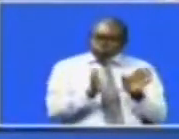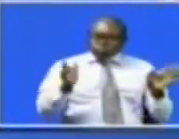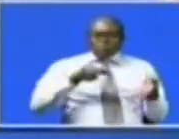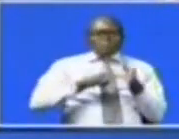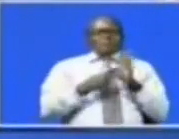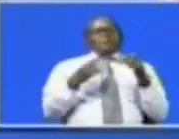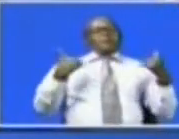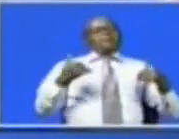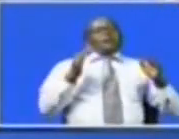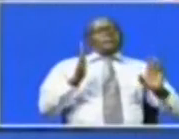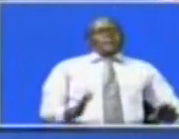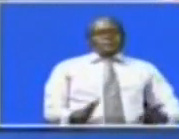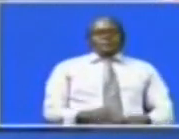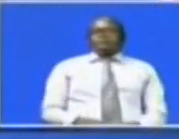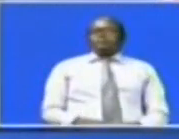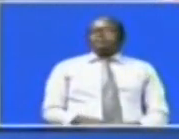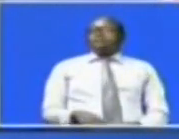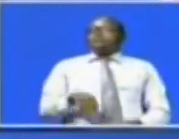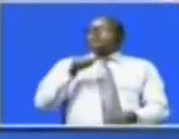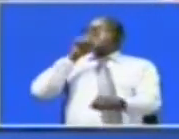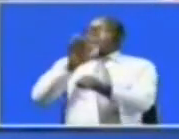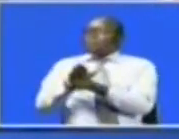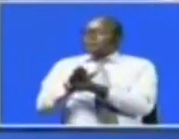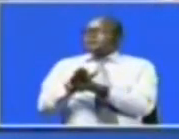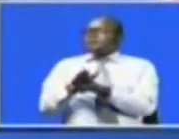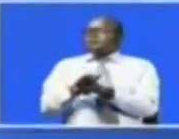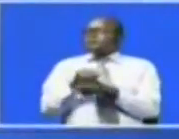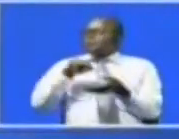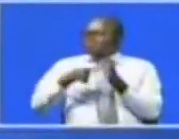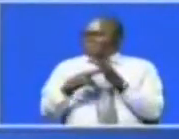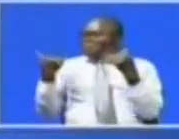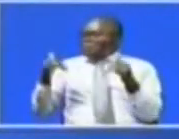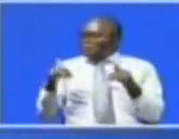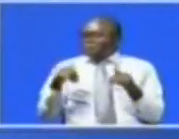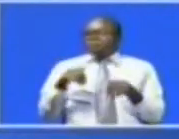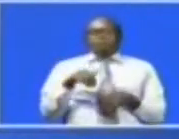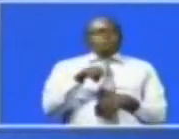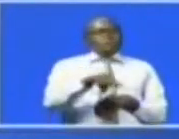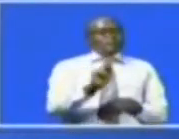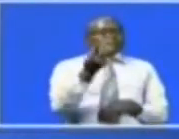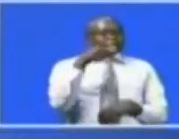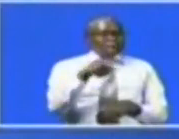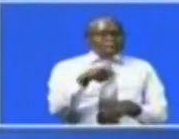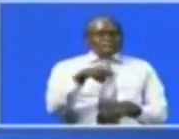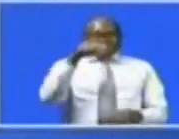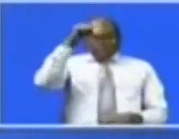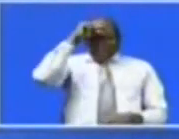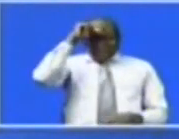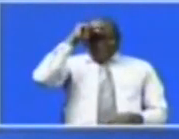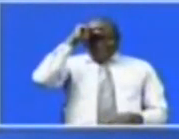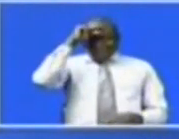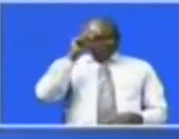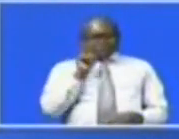drama. What I would want so to tell you is they were that playing to the theater? In this country, the government